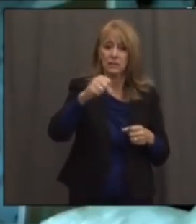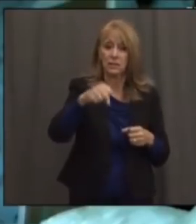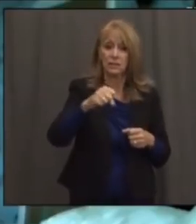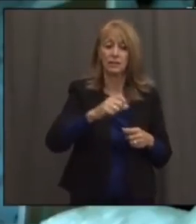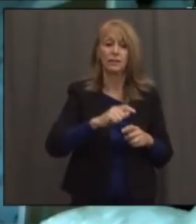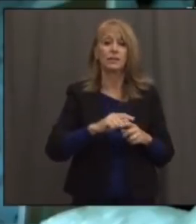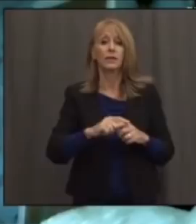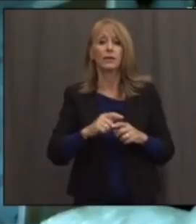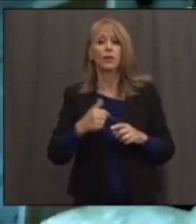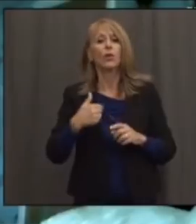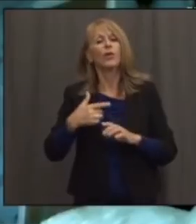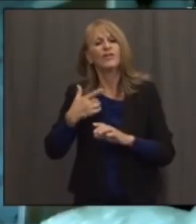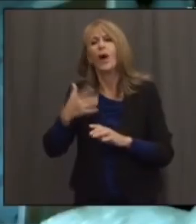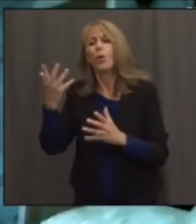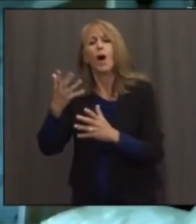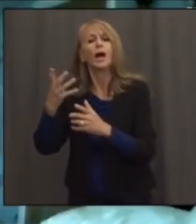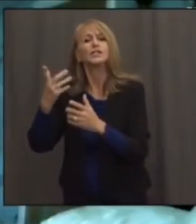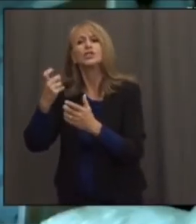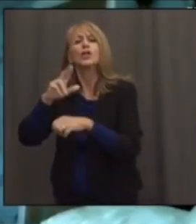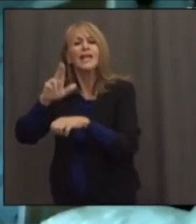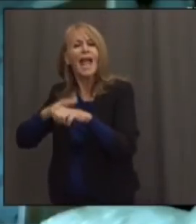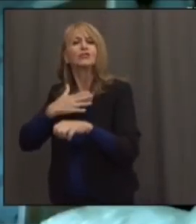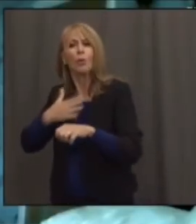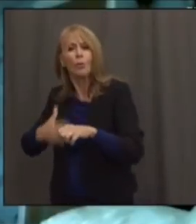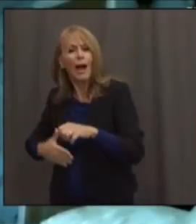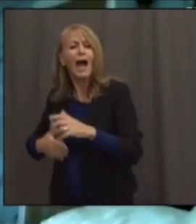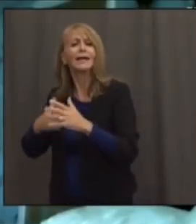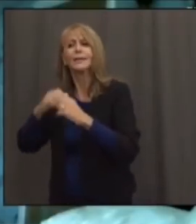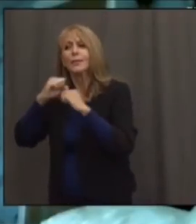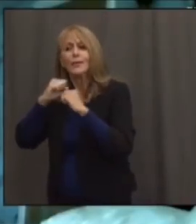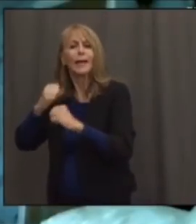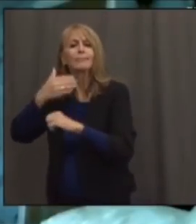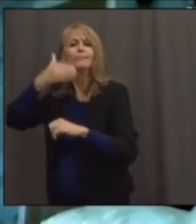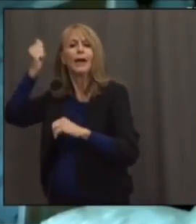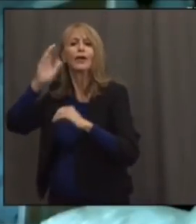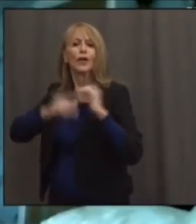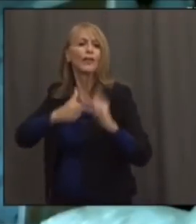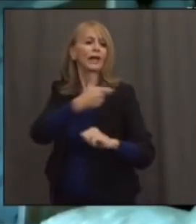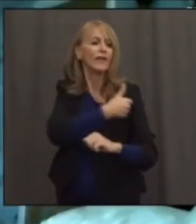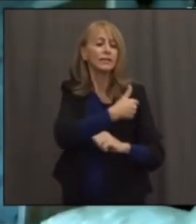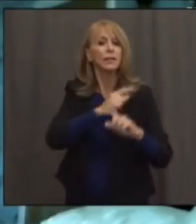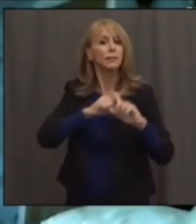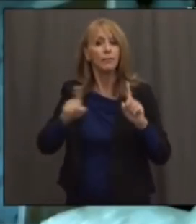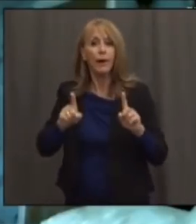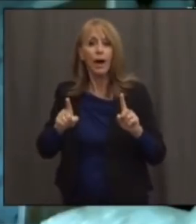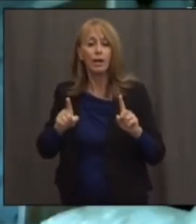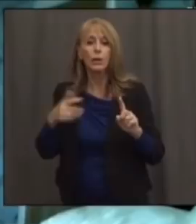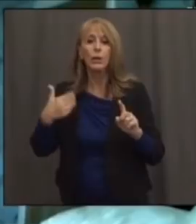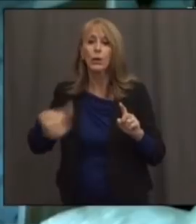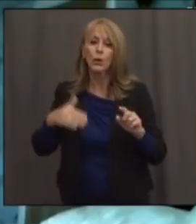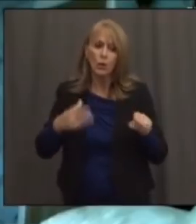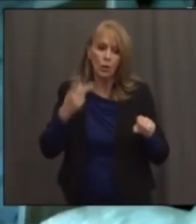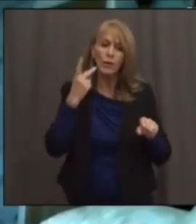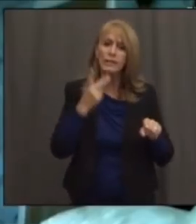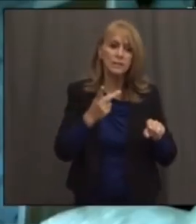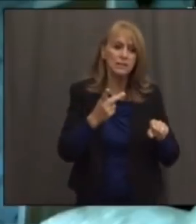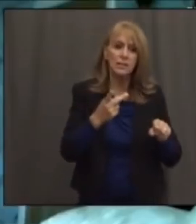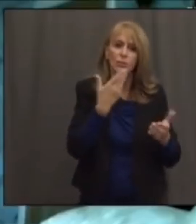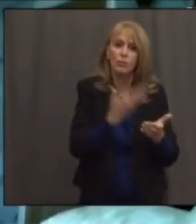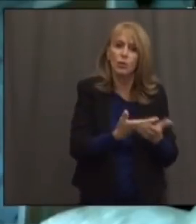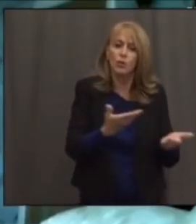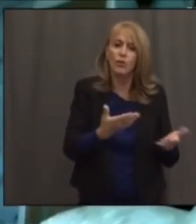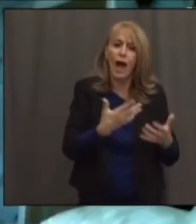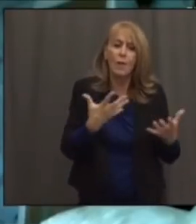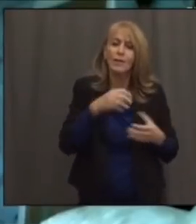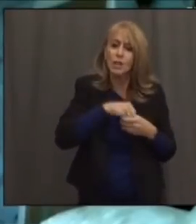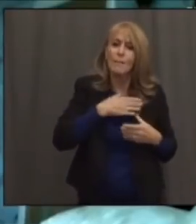nothing works better than a natural infection in giving immunity. I think seeing the levels of